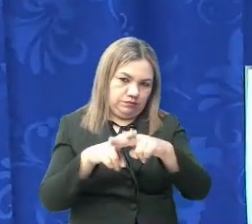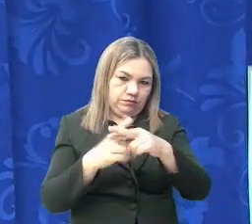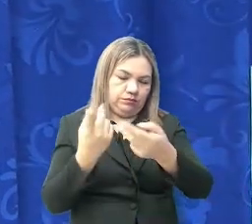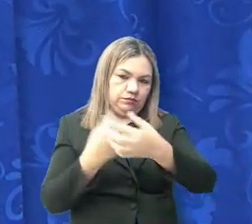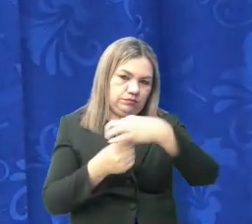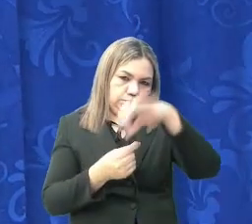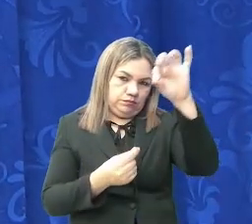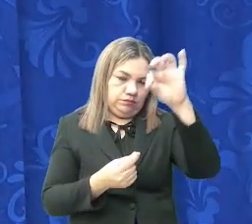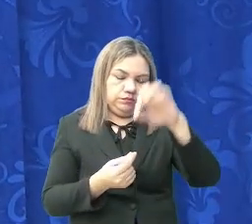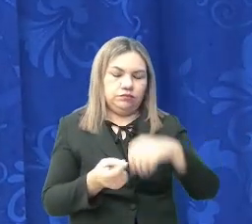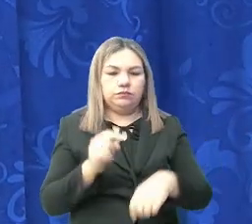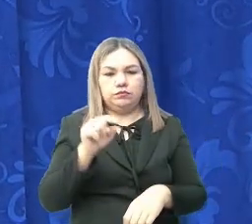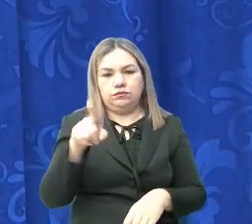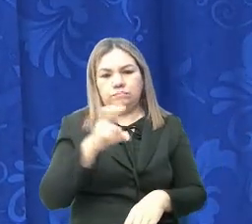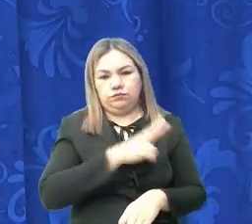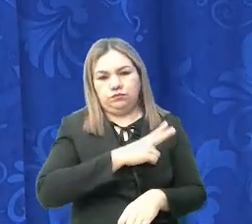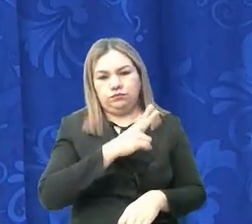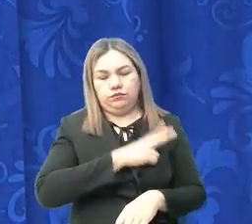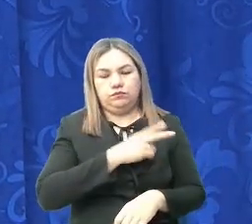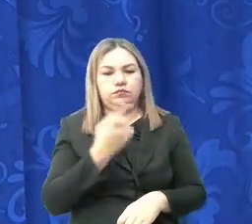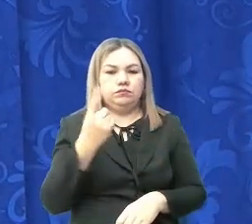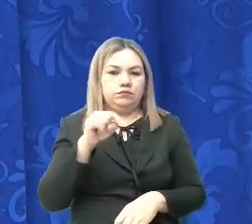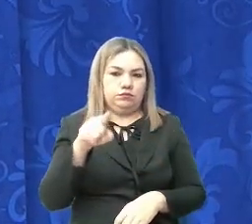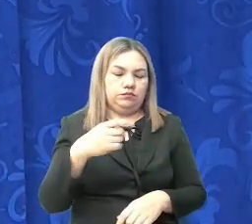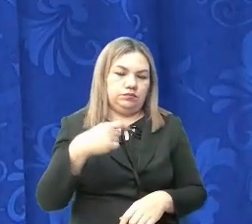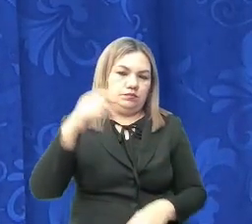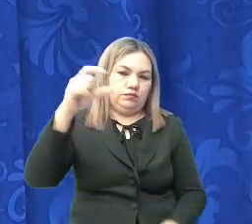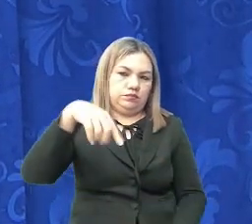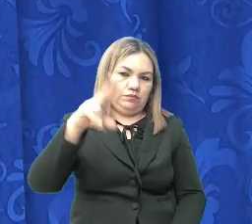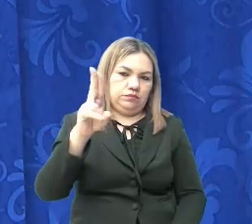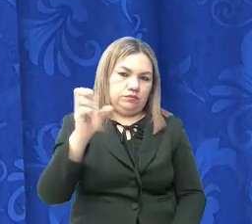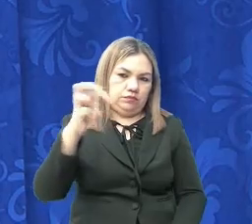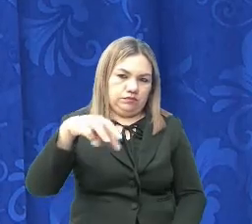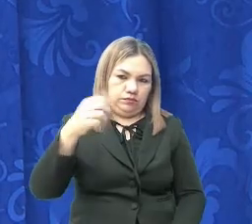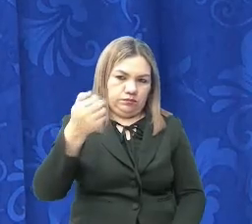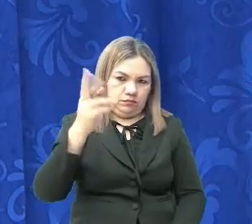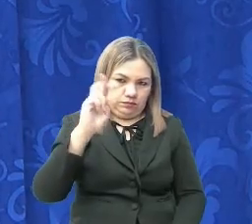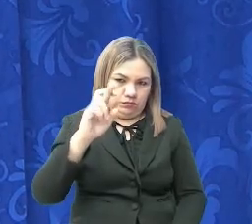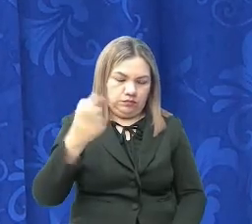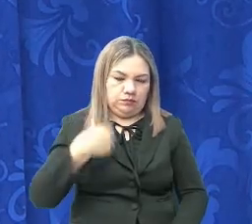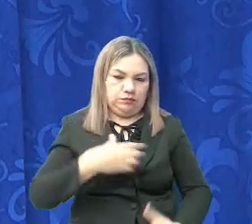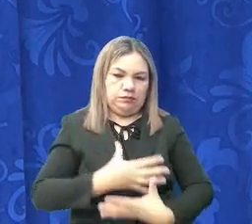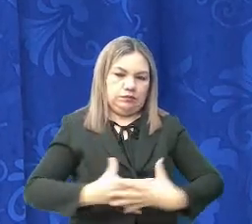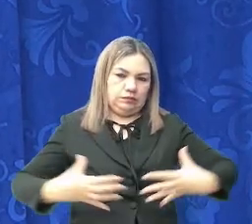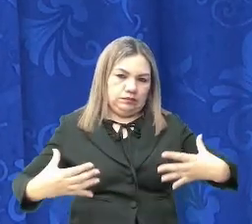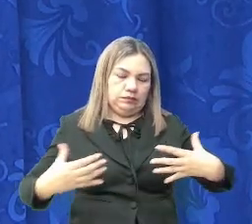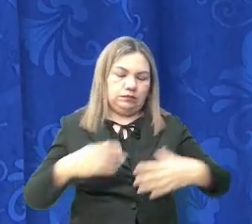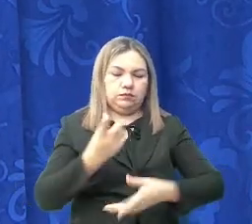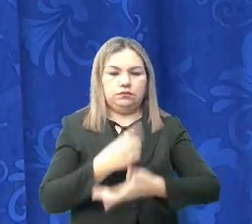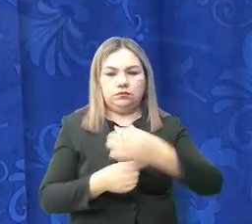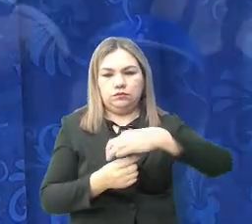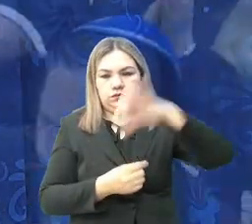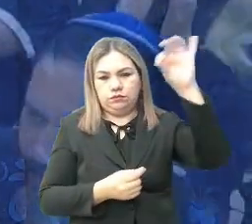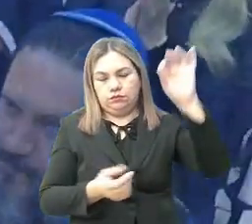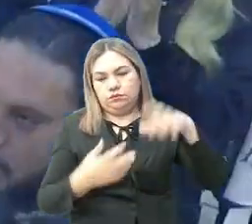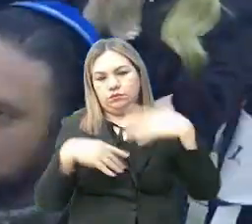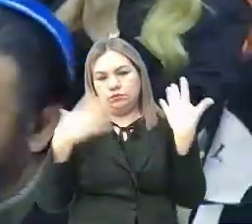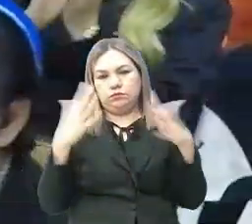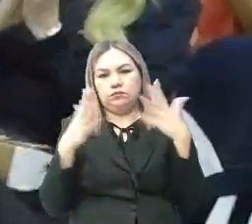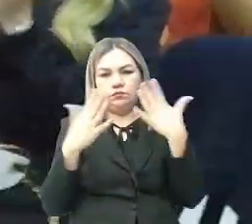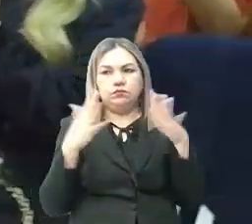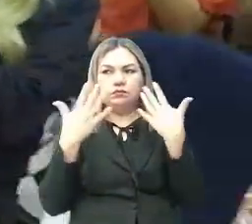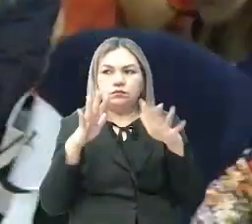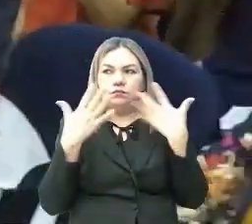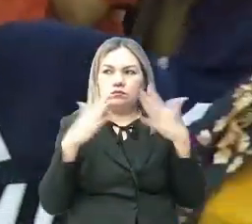spirit of inactivity in your life, and you're going to start burning the spiritual fat. How many of you give a great round of applause